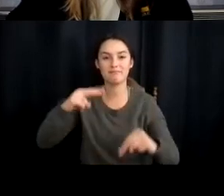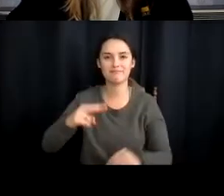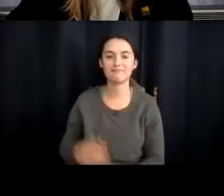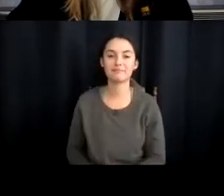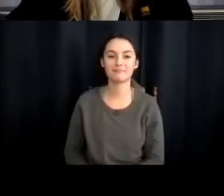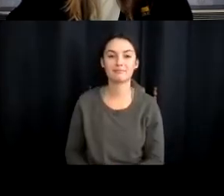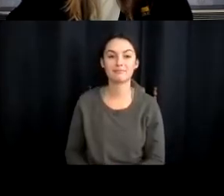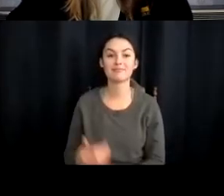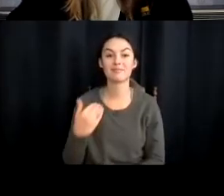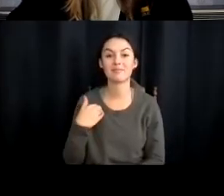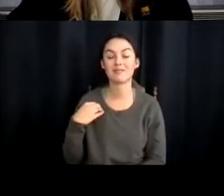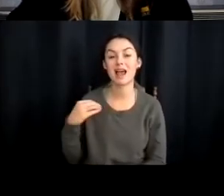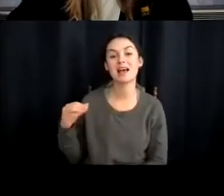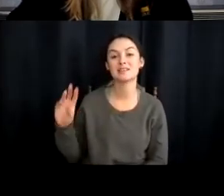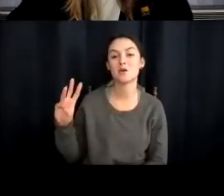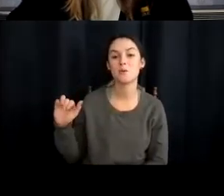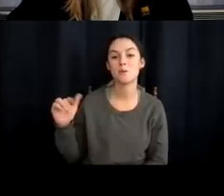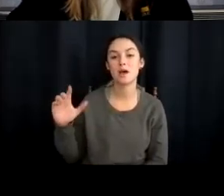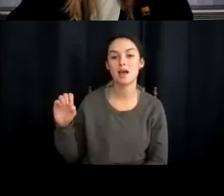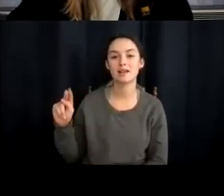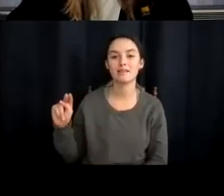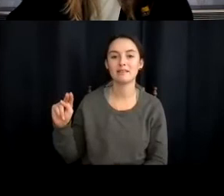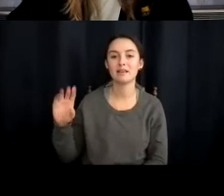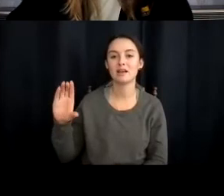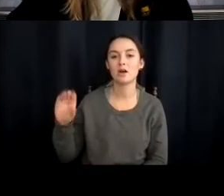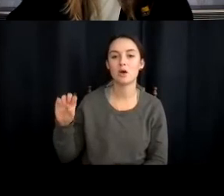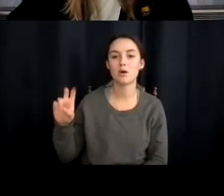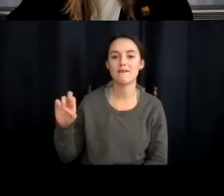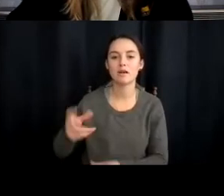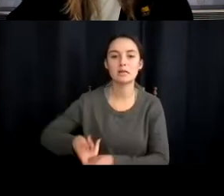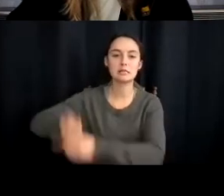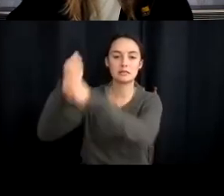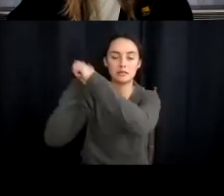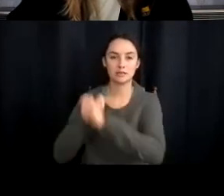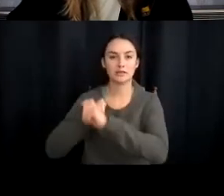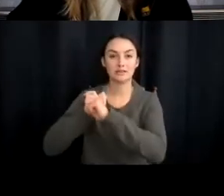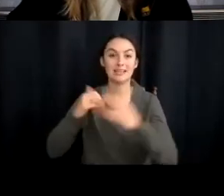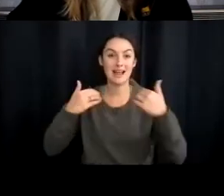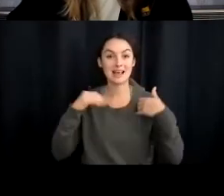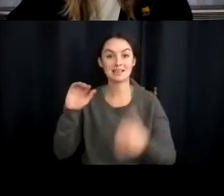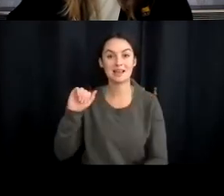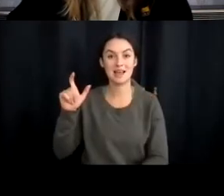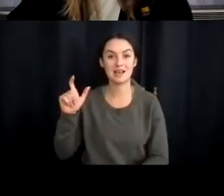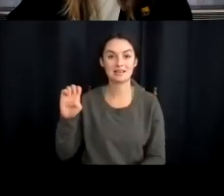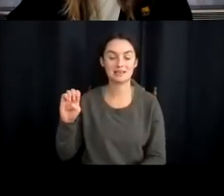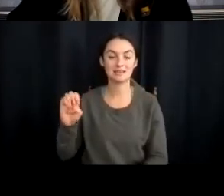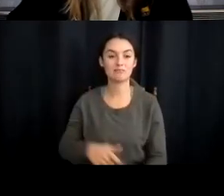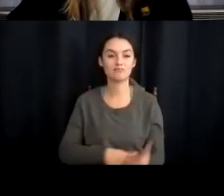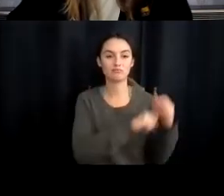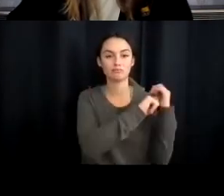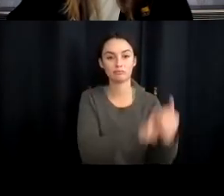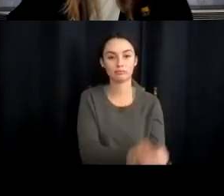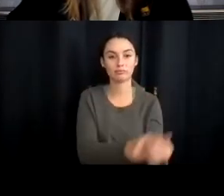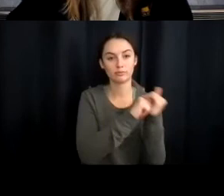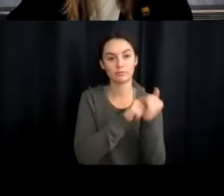wagon cover over his shoulder. So he's really representing those Northwestern resettlers, and he's